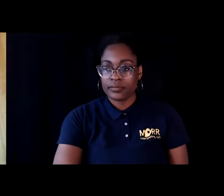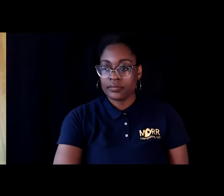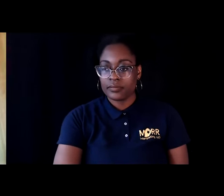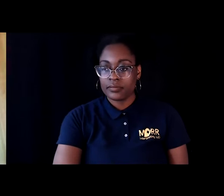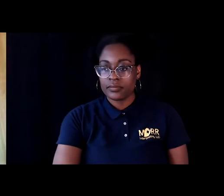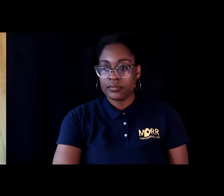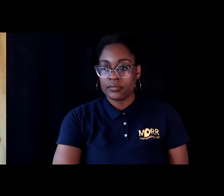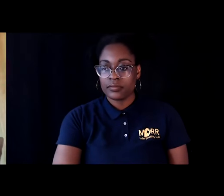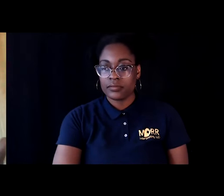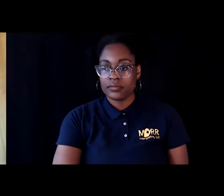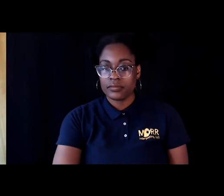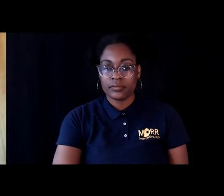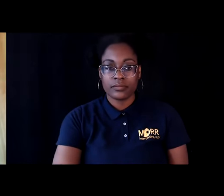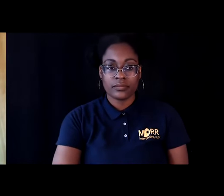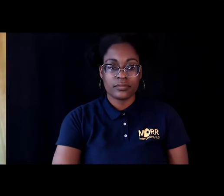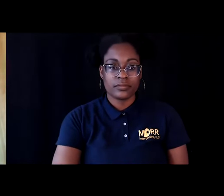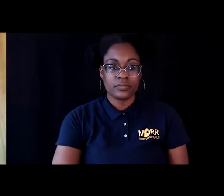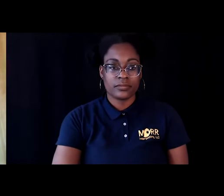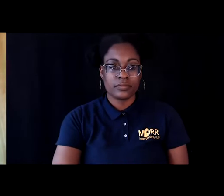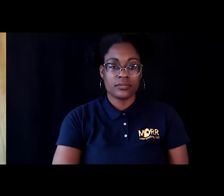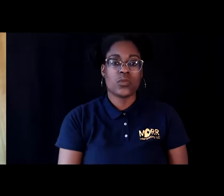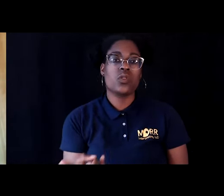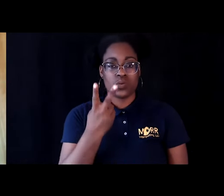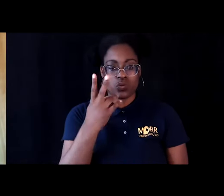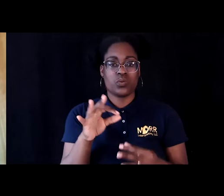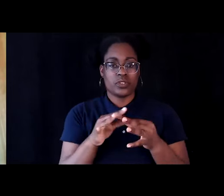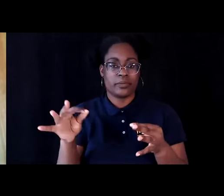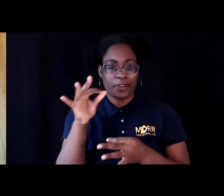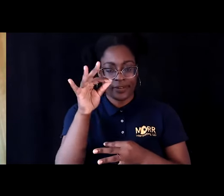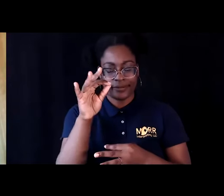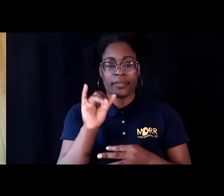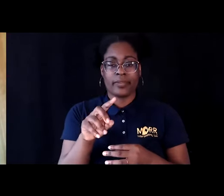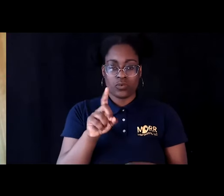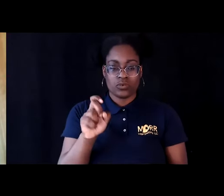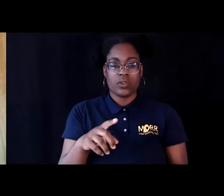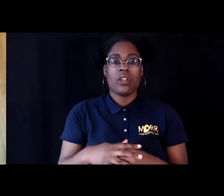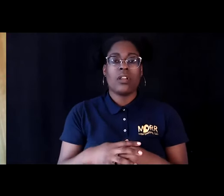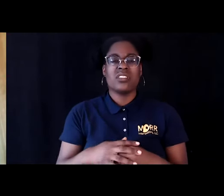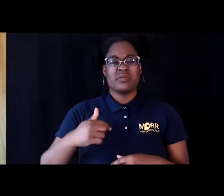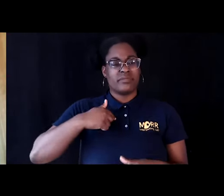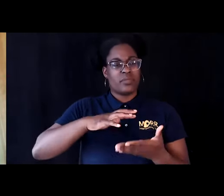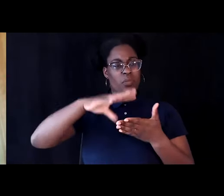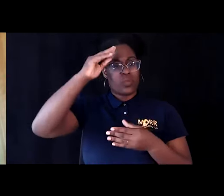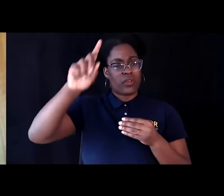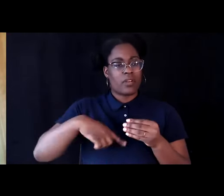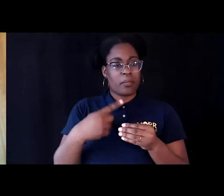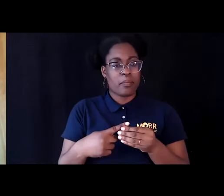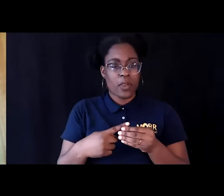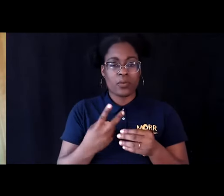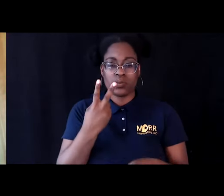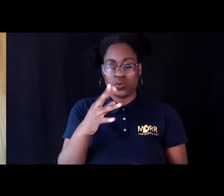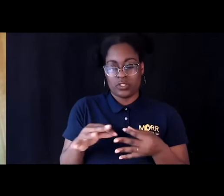I gave my understanding of the history that I've been able to learn about the term Two-Spirit as an umbrella